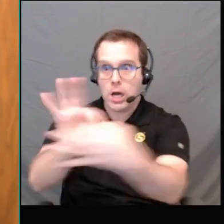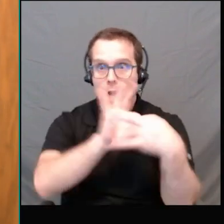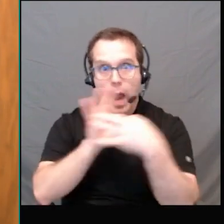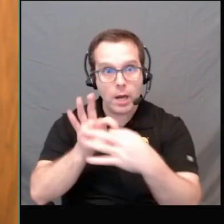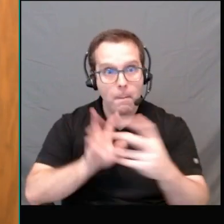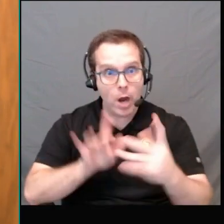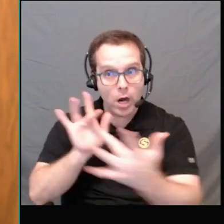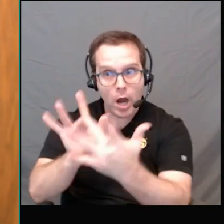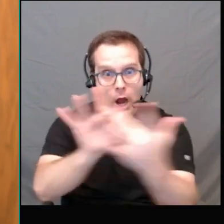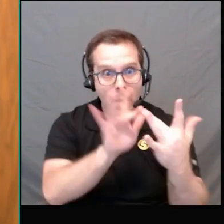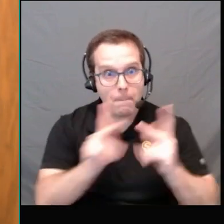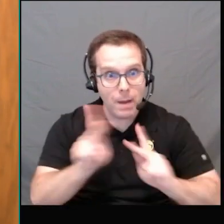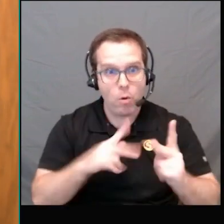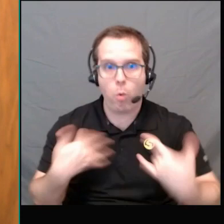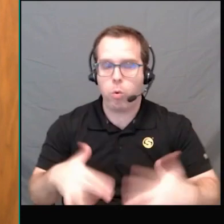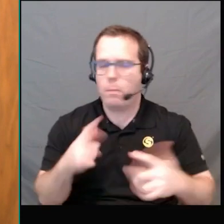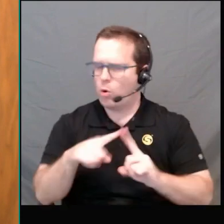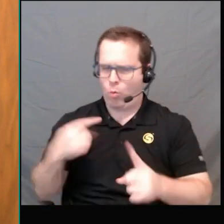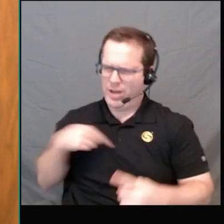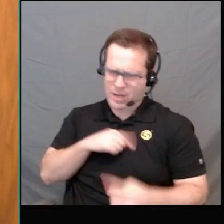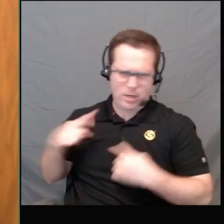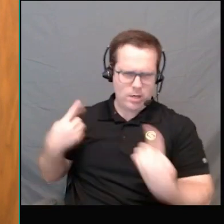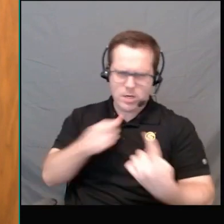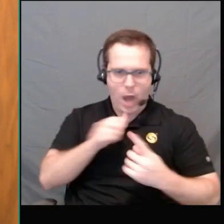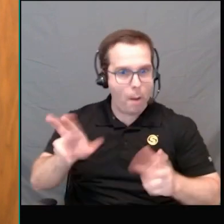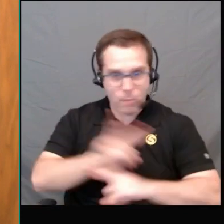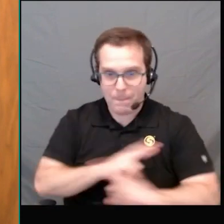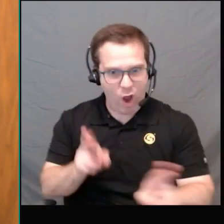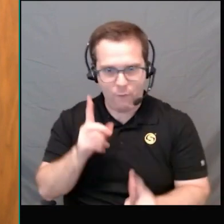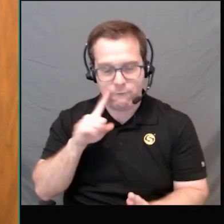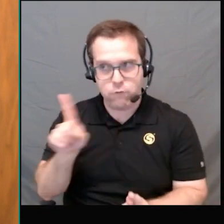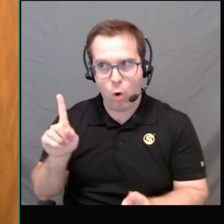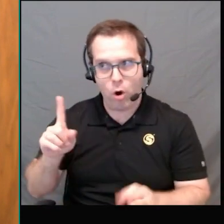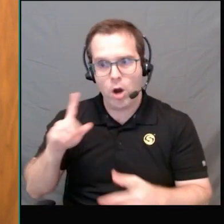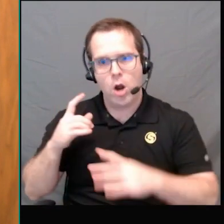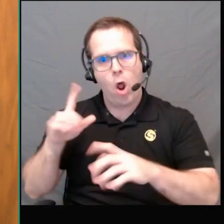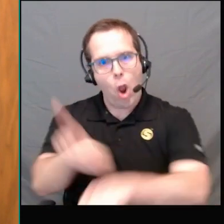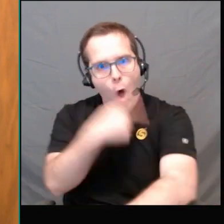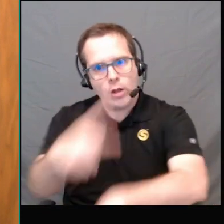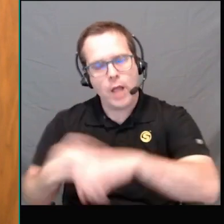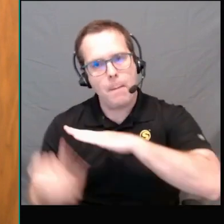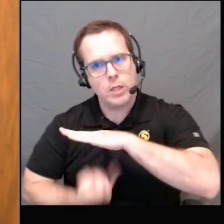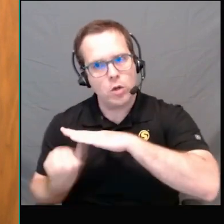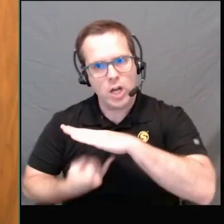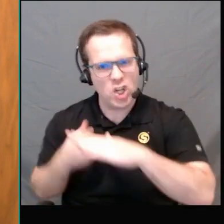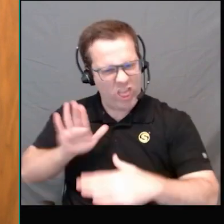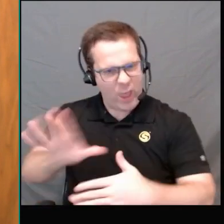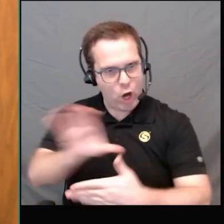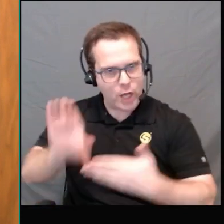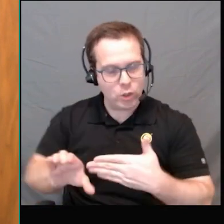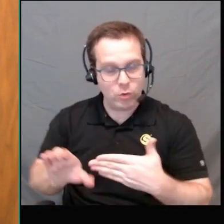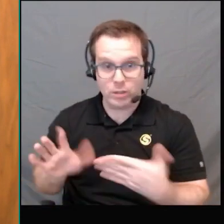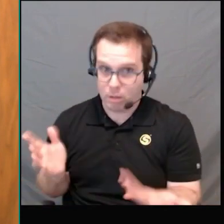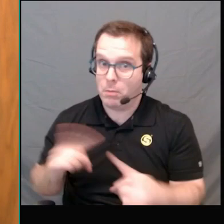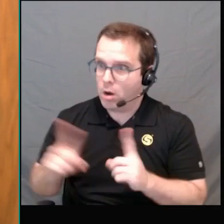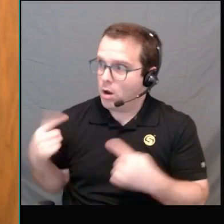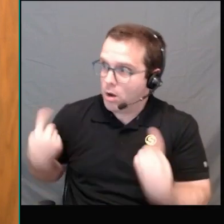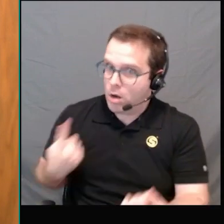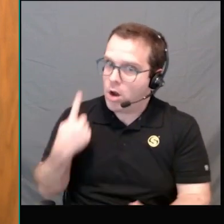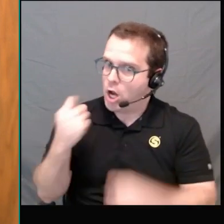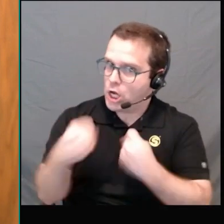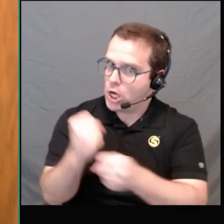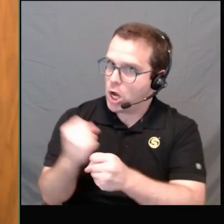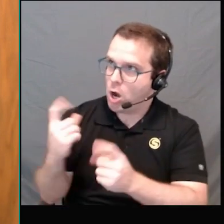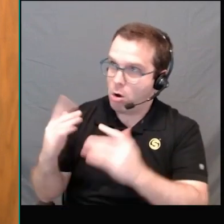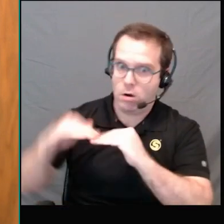prepared for the realities and consequences of long-term isolation. Now it's been over a year, and we feel it personally,